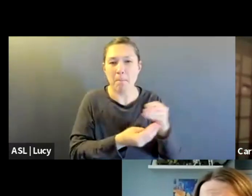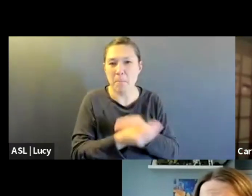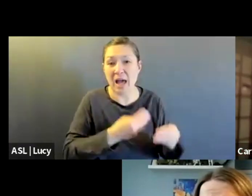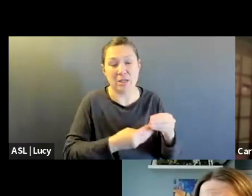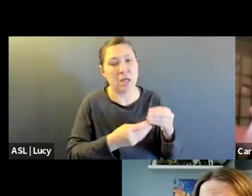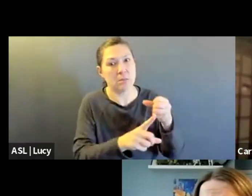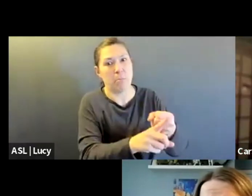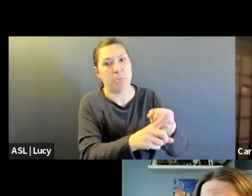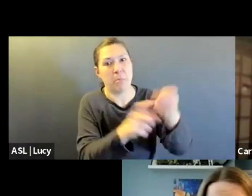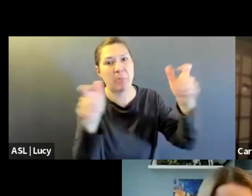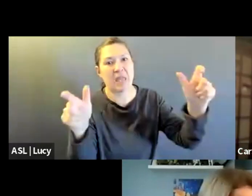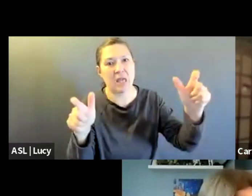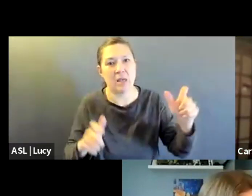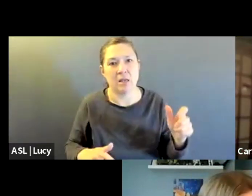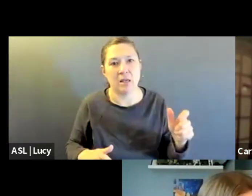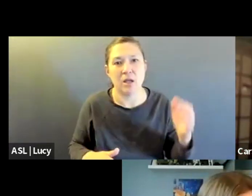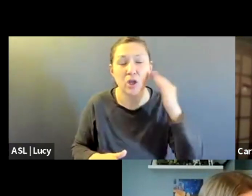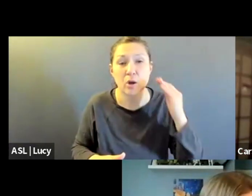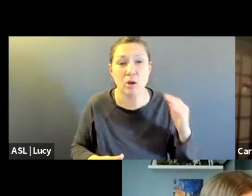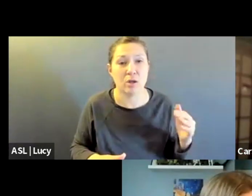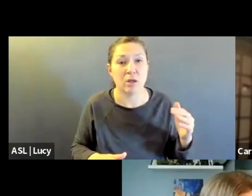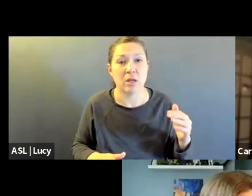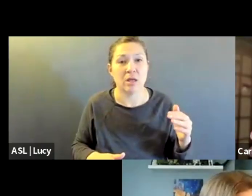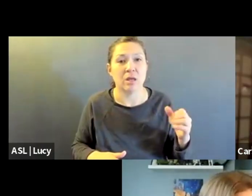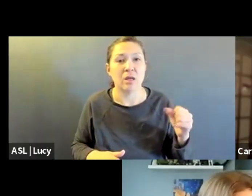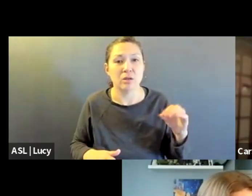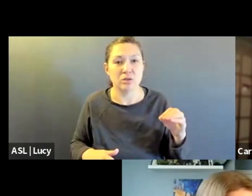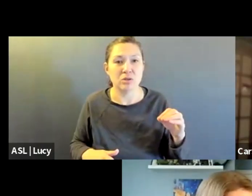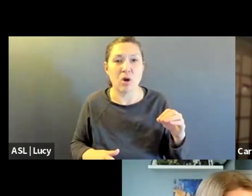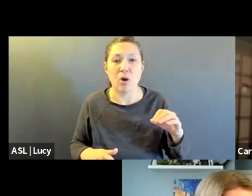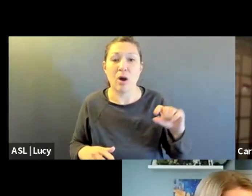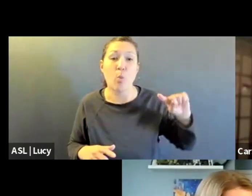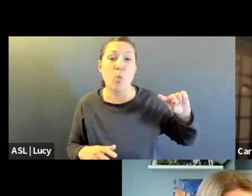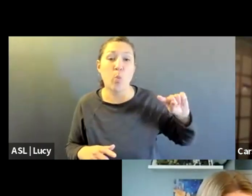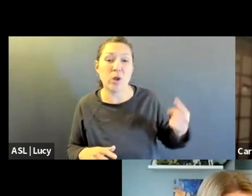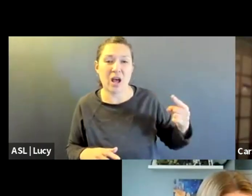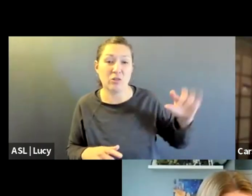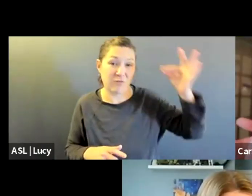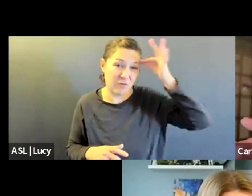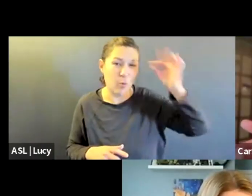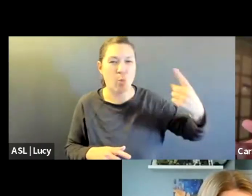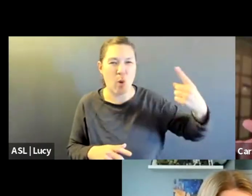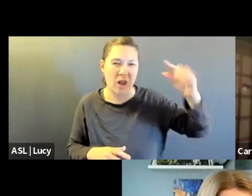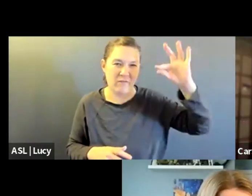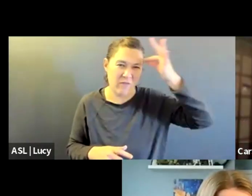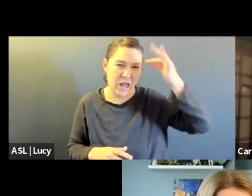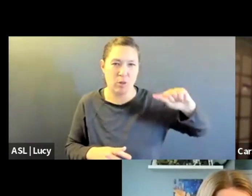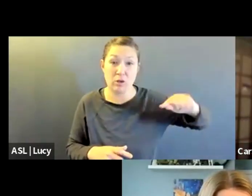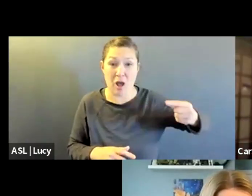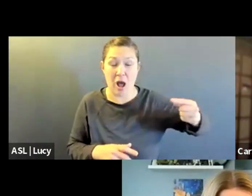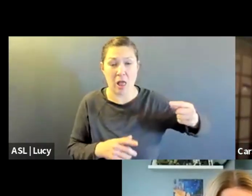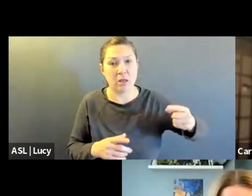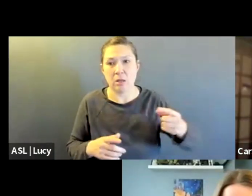spending leverages back about nine in public and private spending wherever it is. So obviously, to get rid of that is